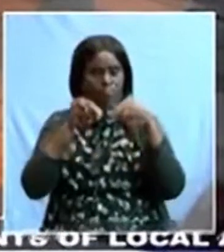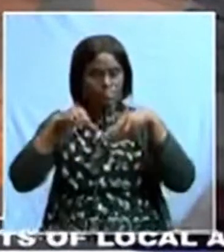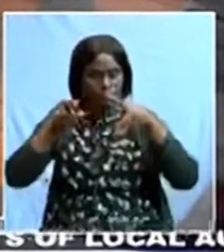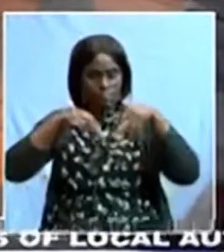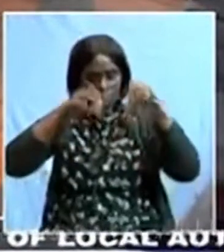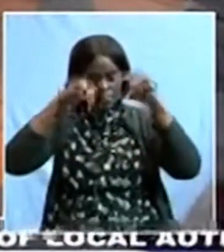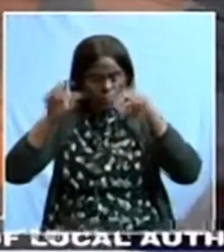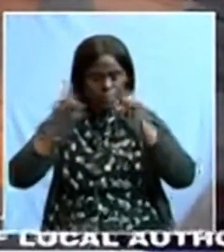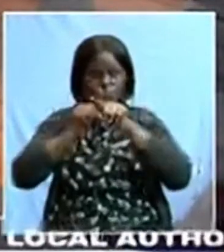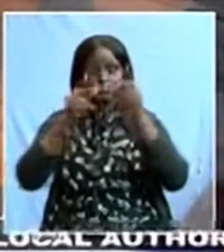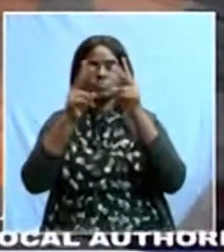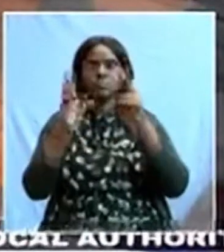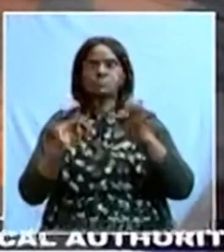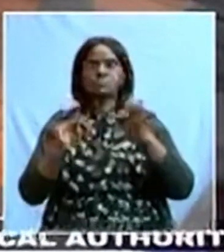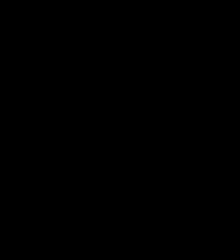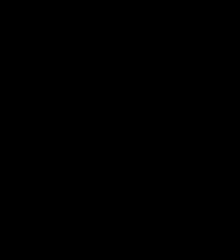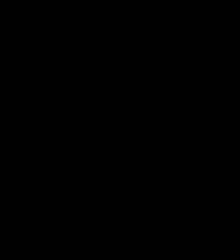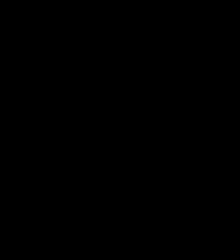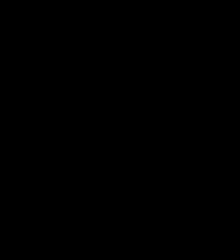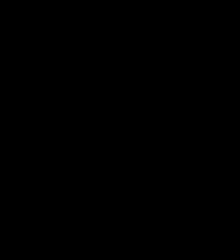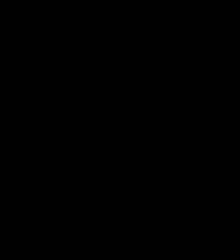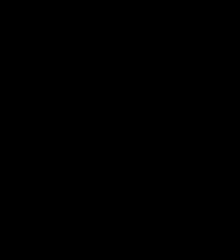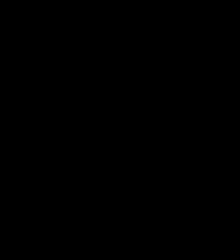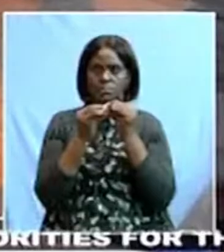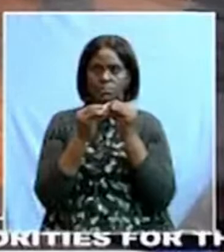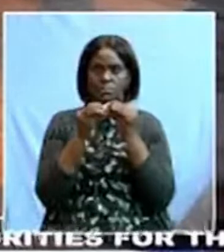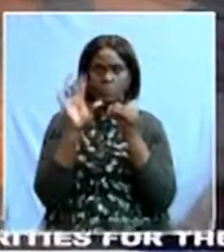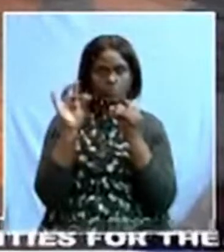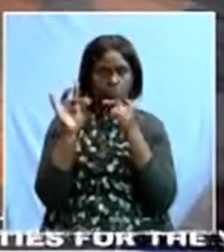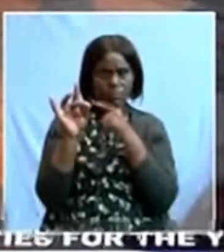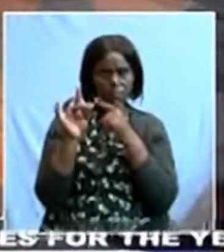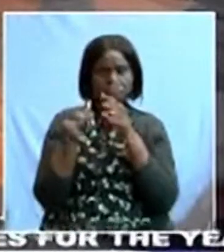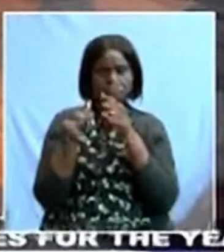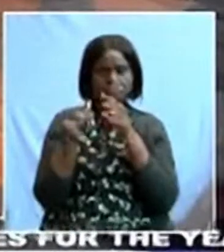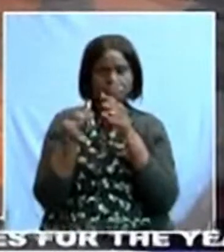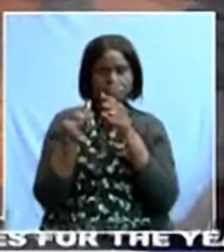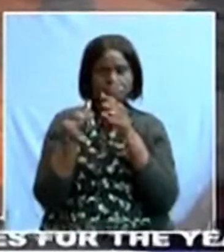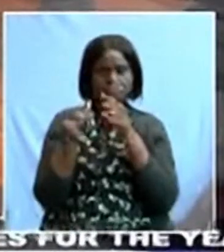in strategic areas. Appendix 8.